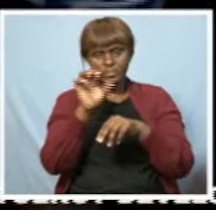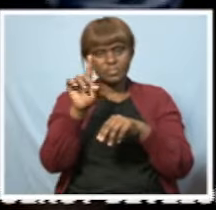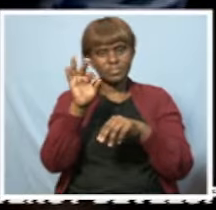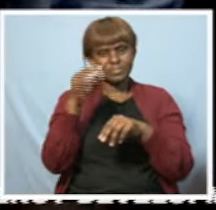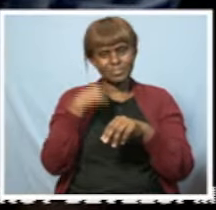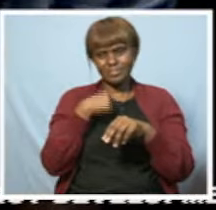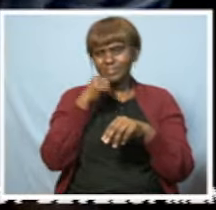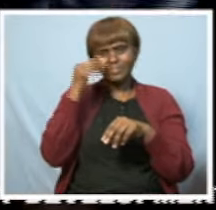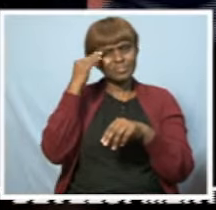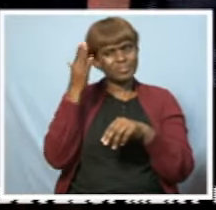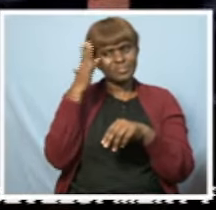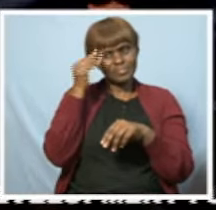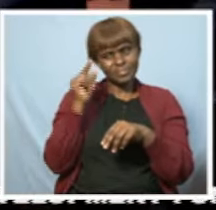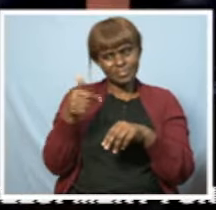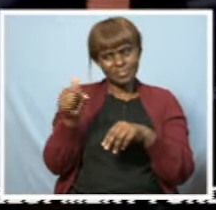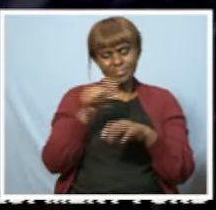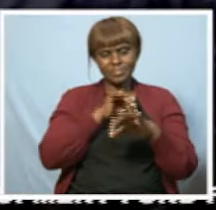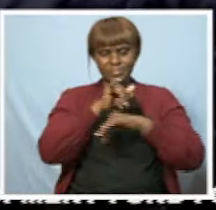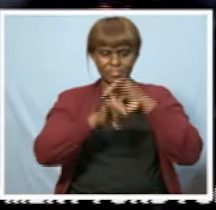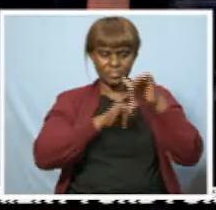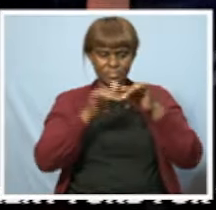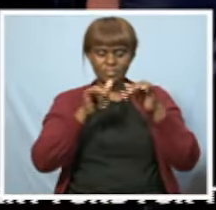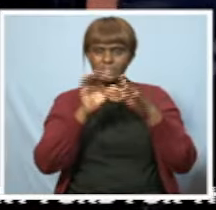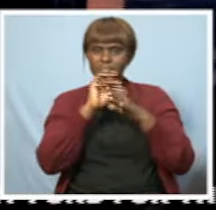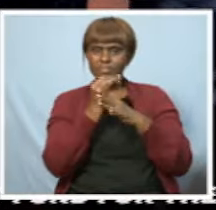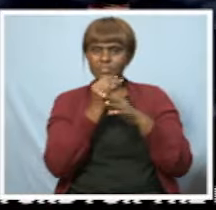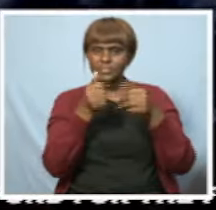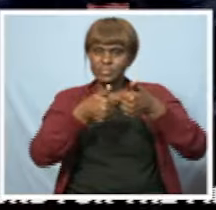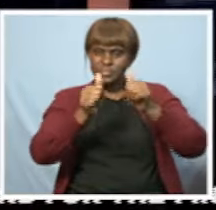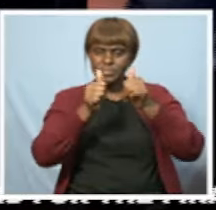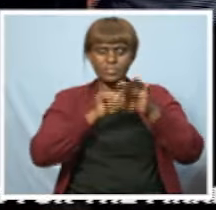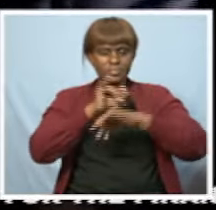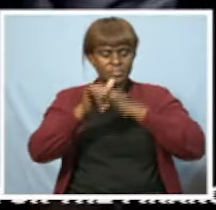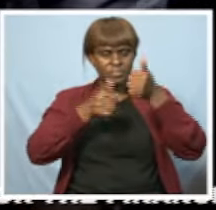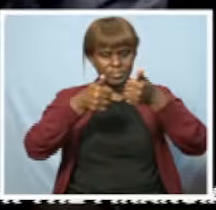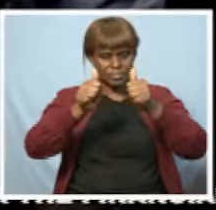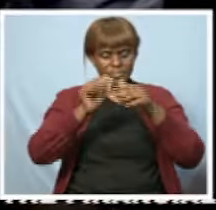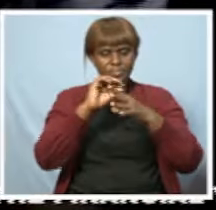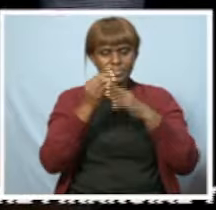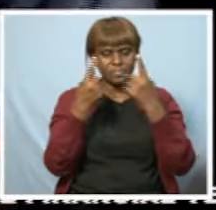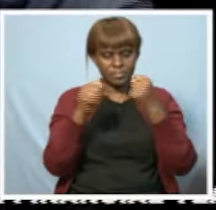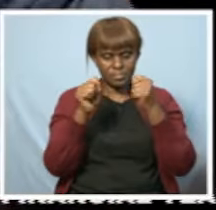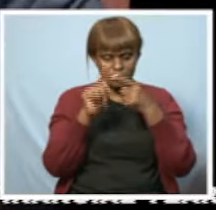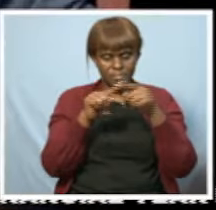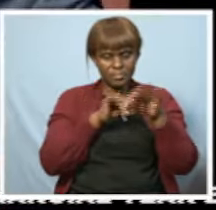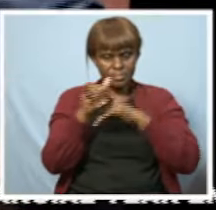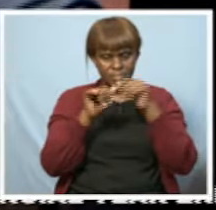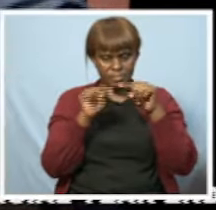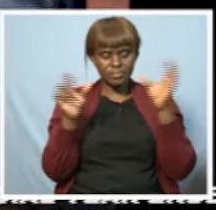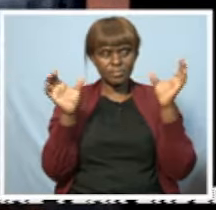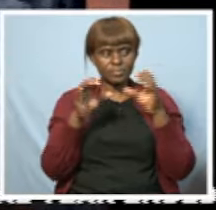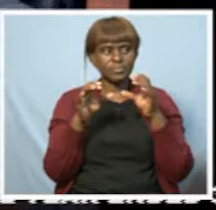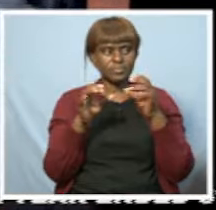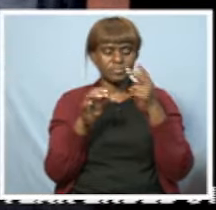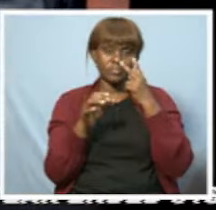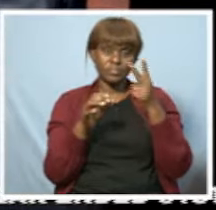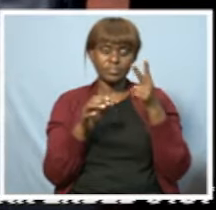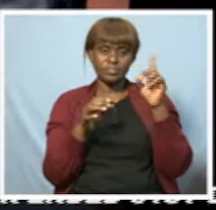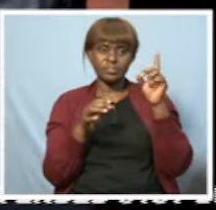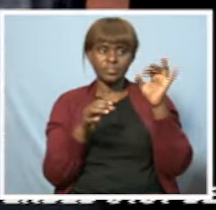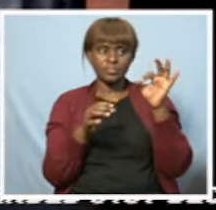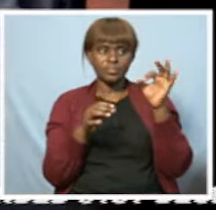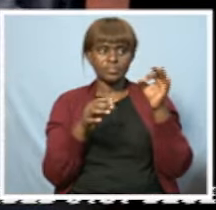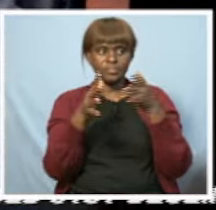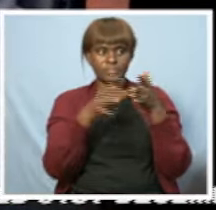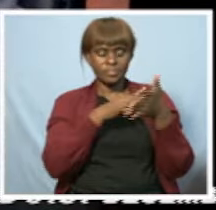DF is misleading or misleading himself or trying to mislead the committee. DF, look, you go on